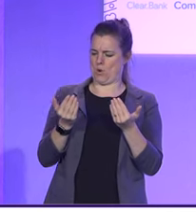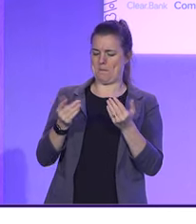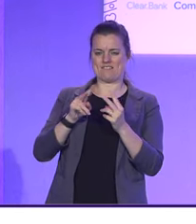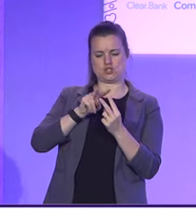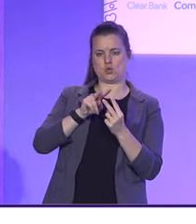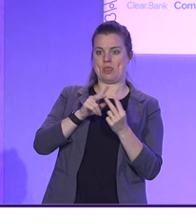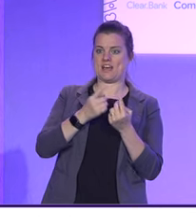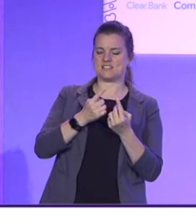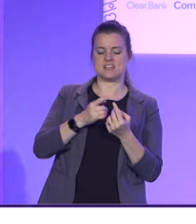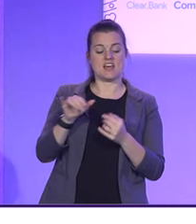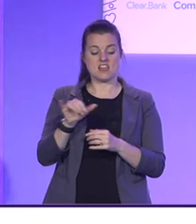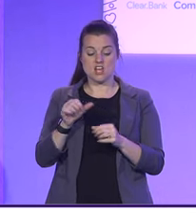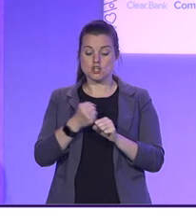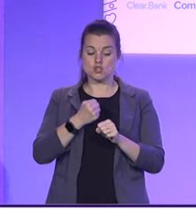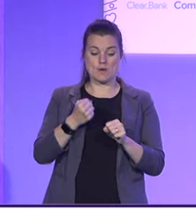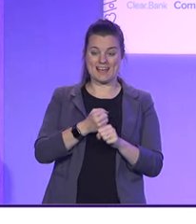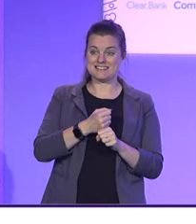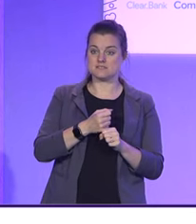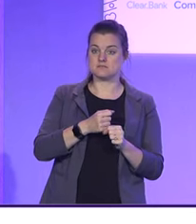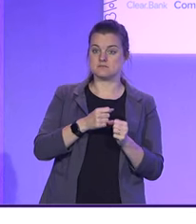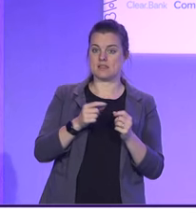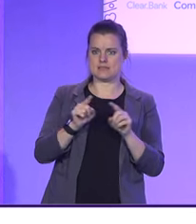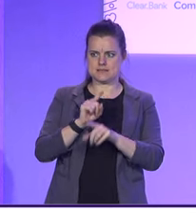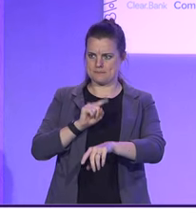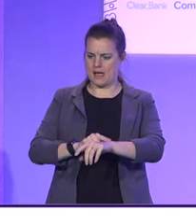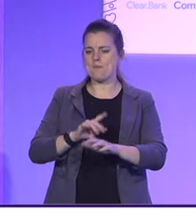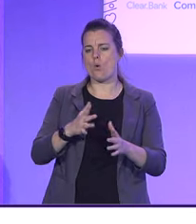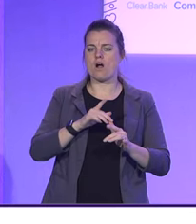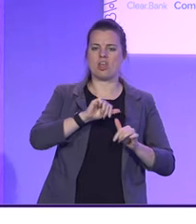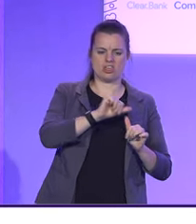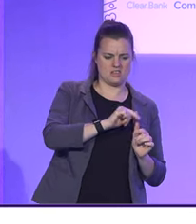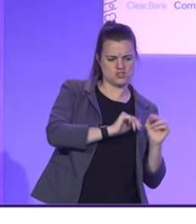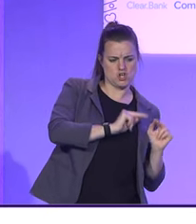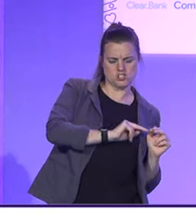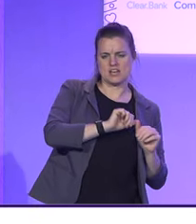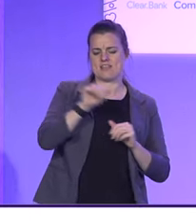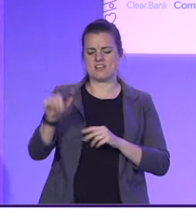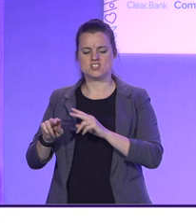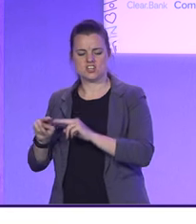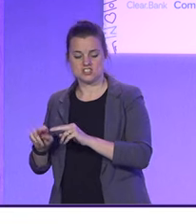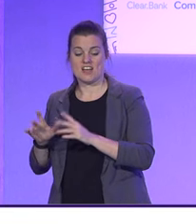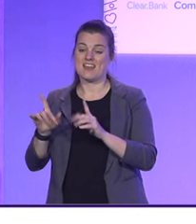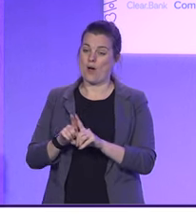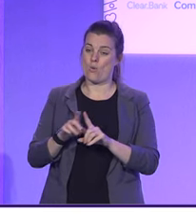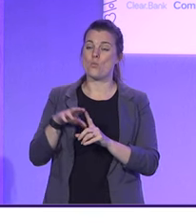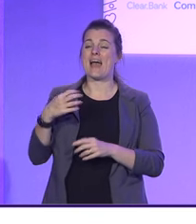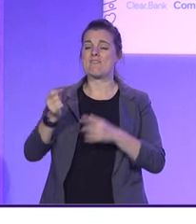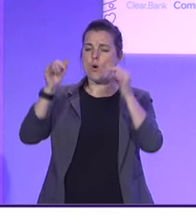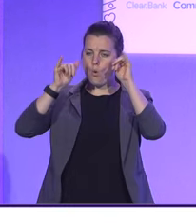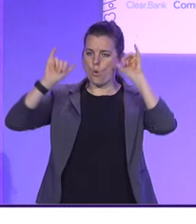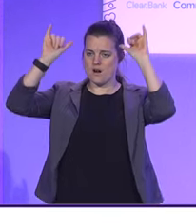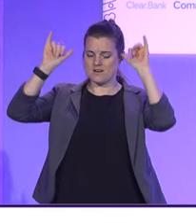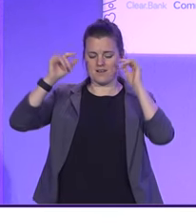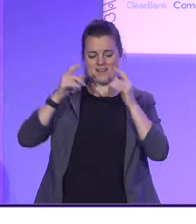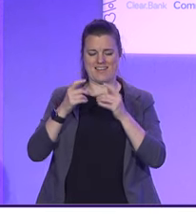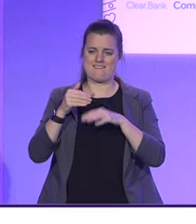doing it simultaneously or one after another. Then we have the horn effect. So it's like a cognitive